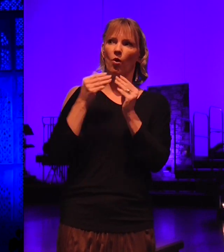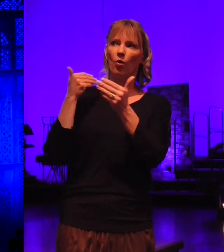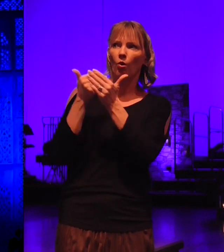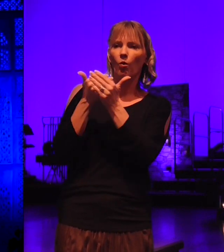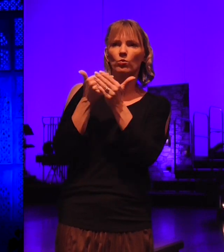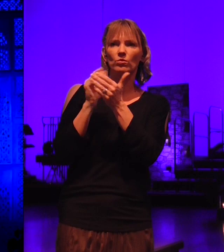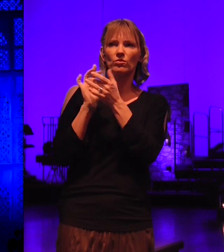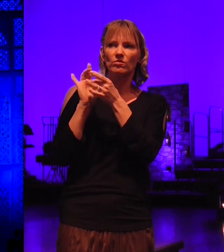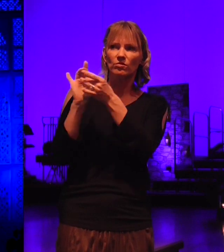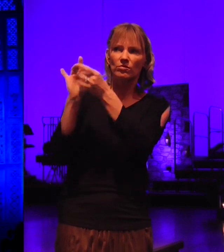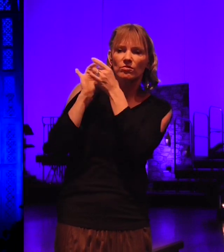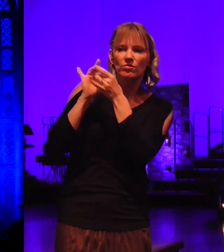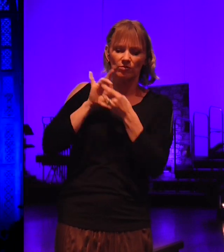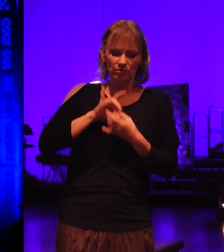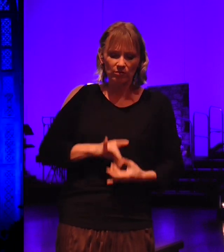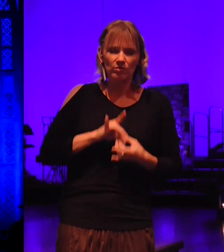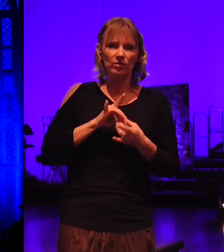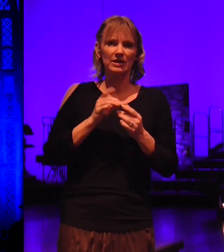source and presence.